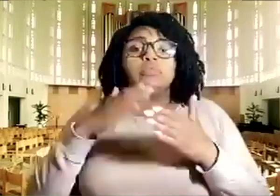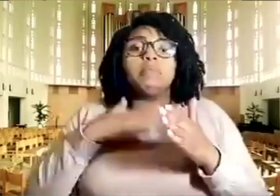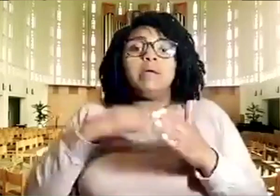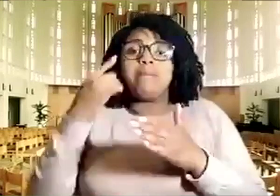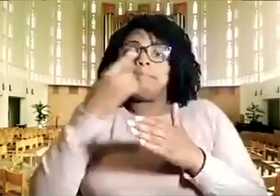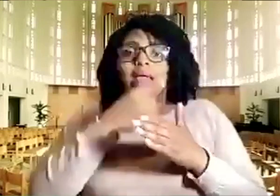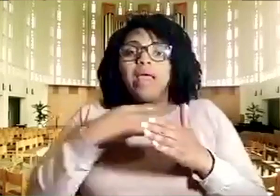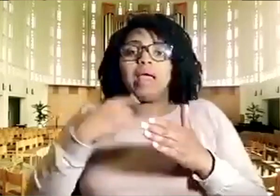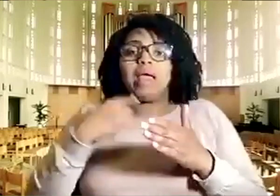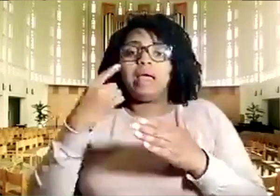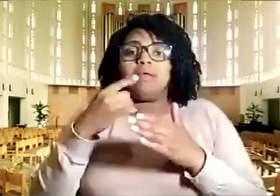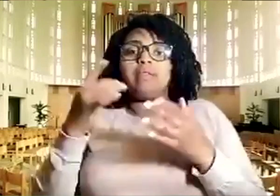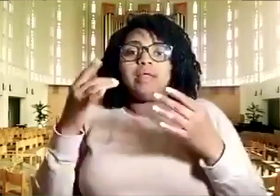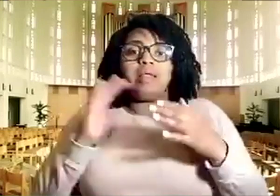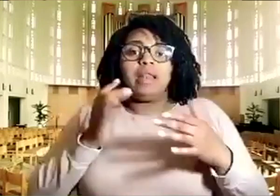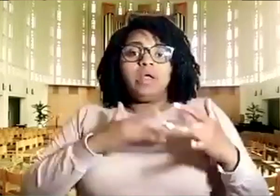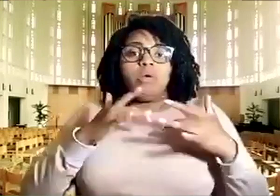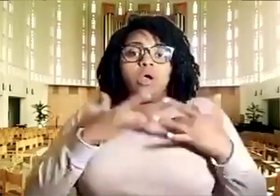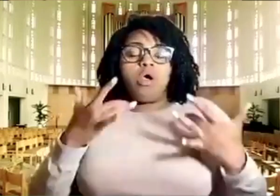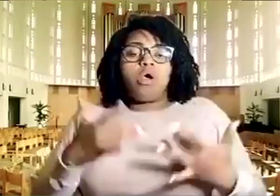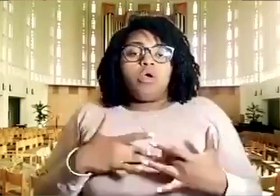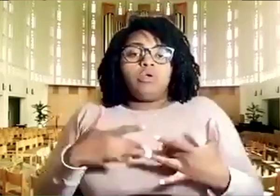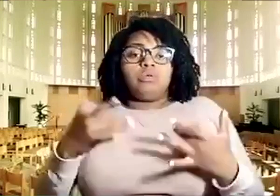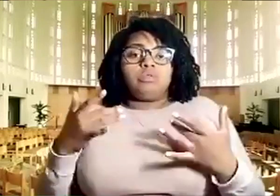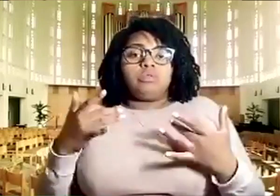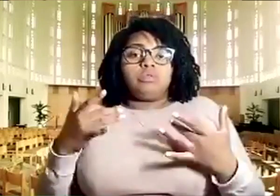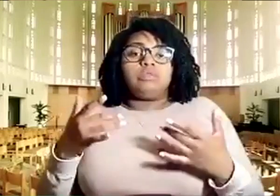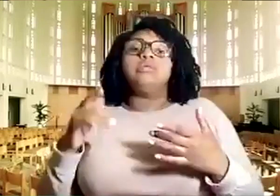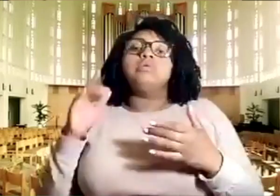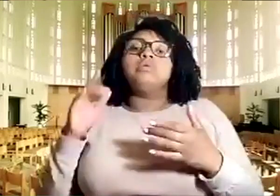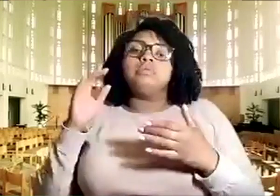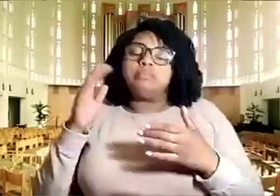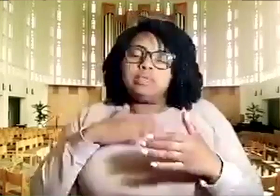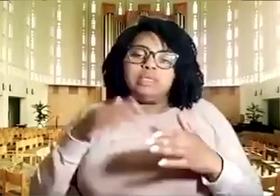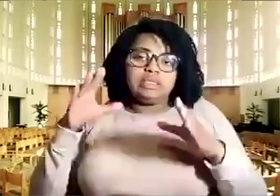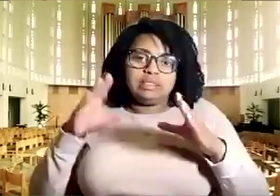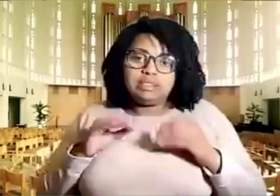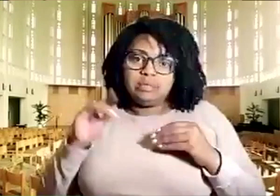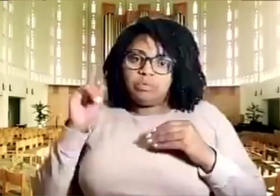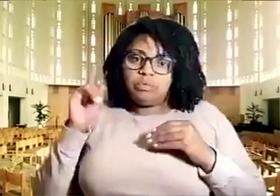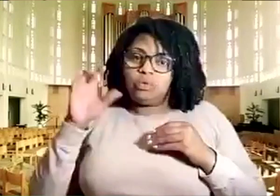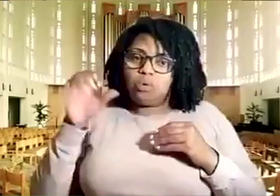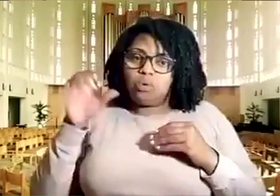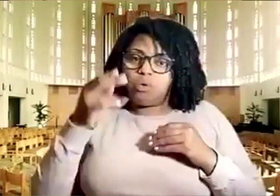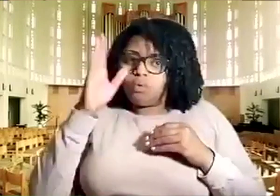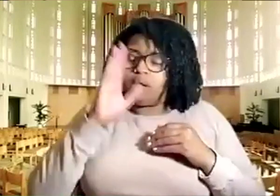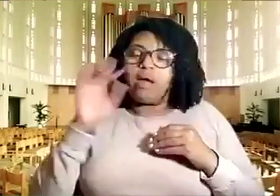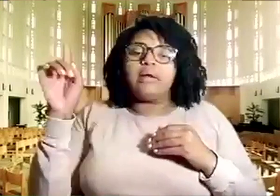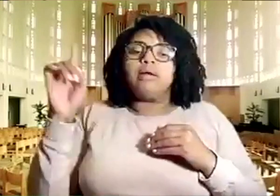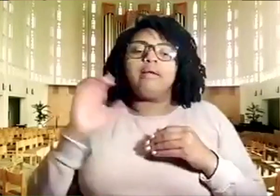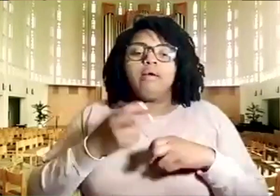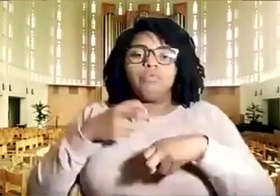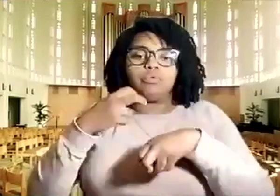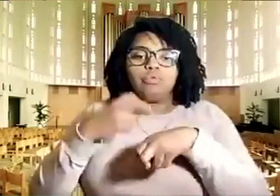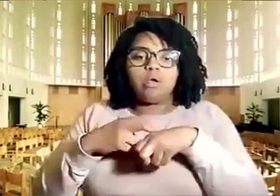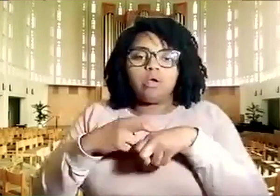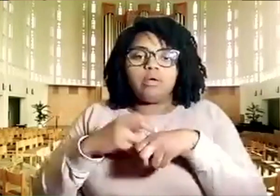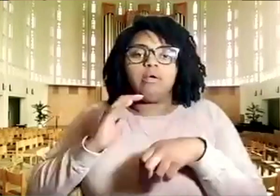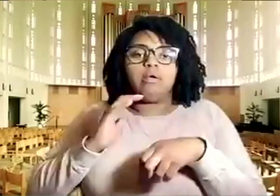meditations of our hearts be acceptable to you, O God, our rock and our